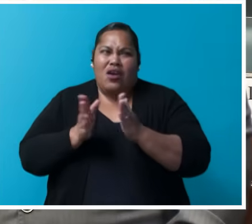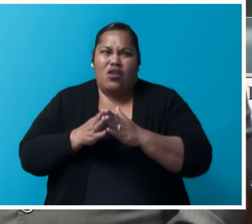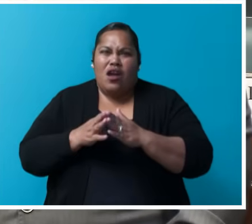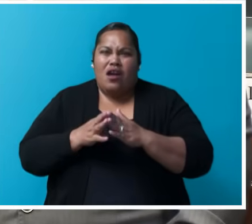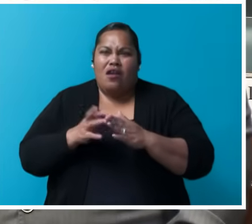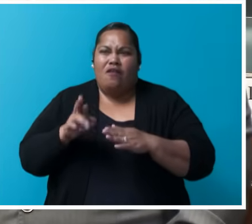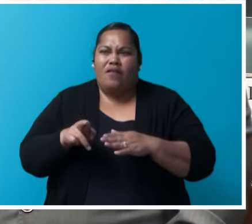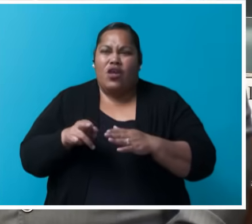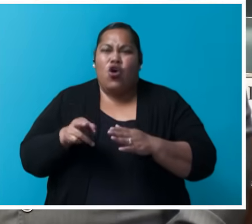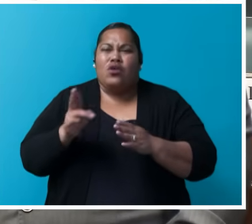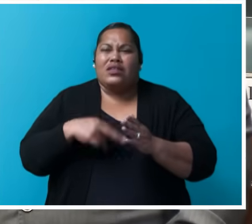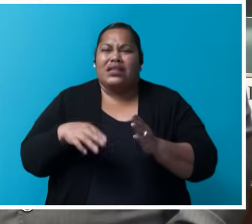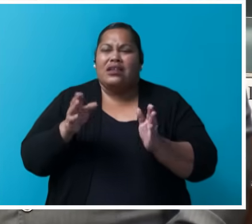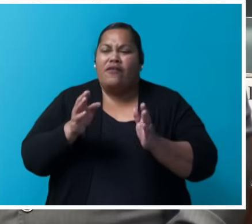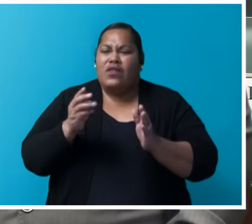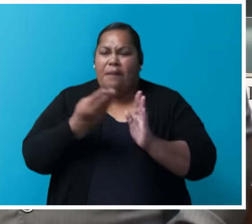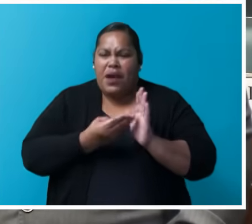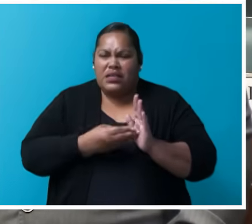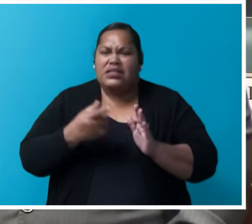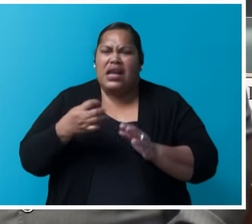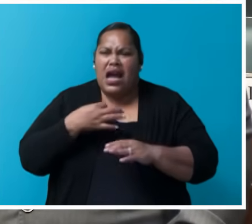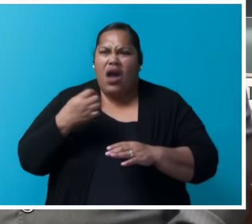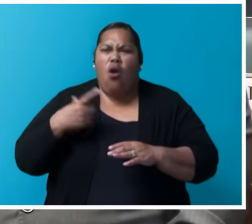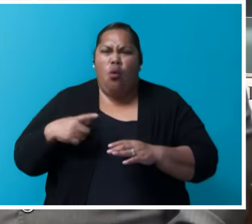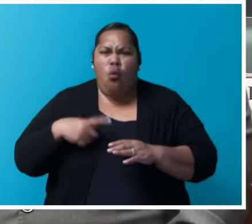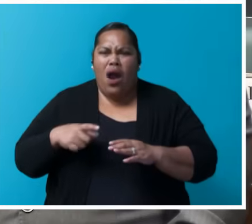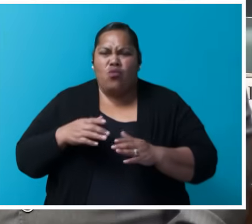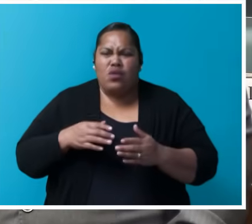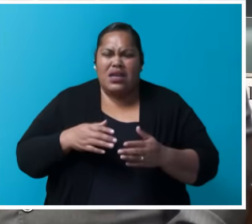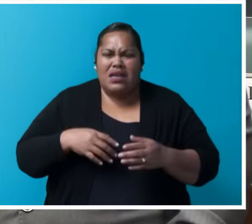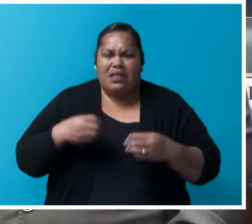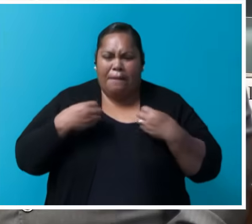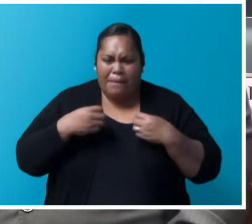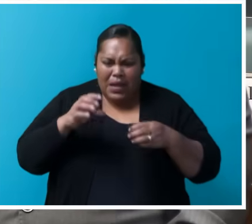of the budget. They were even saying why we increased the company tax from 20 to 25%.